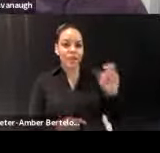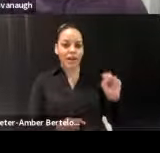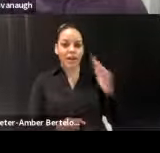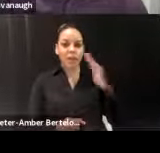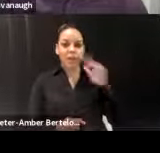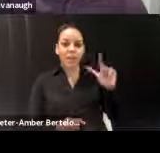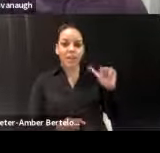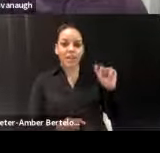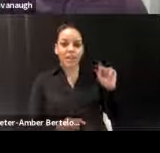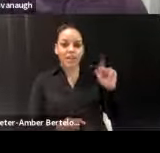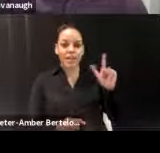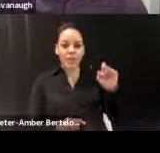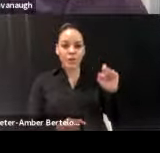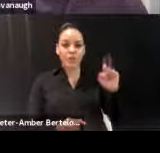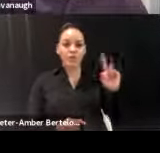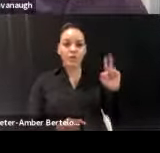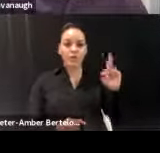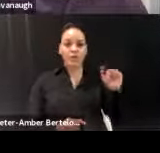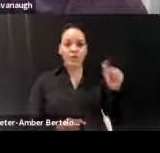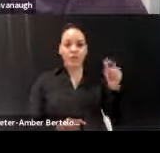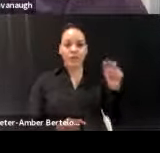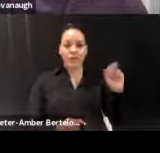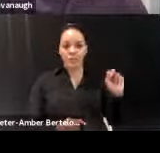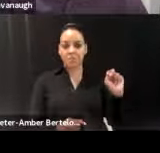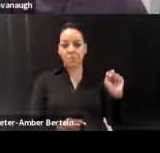Little Dragon.